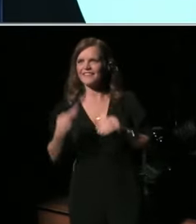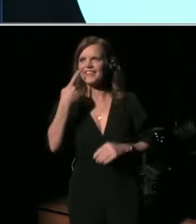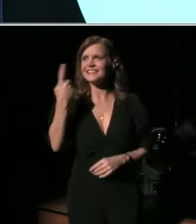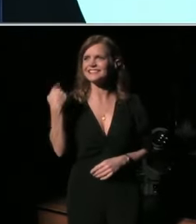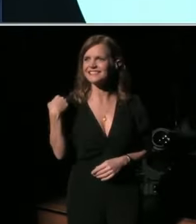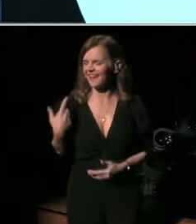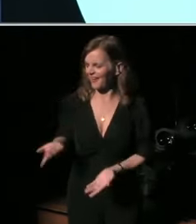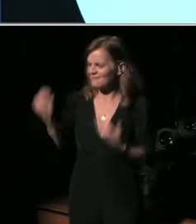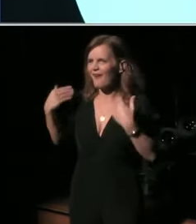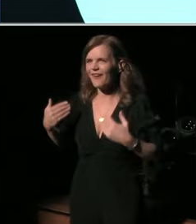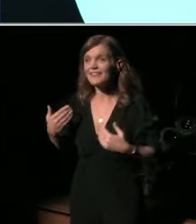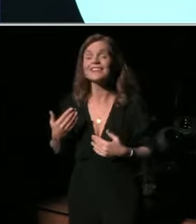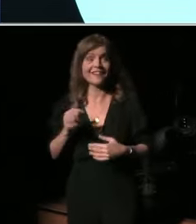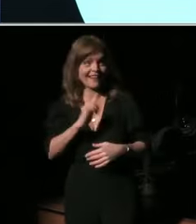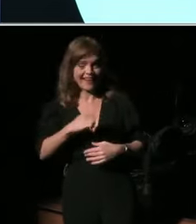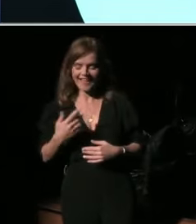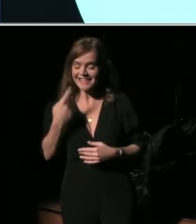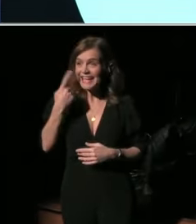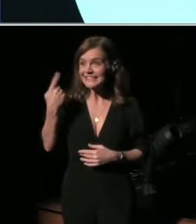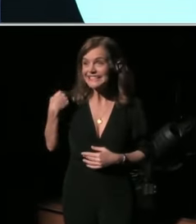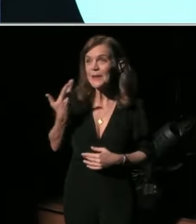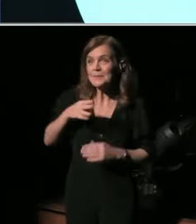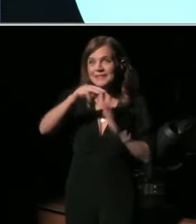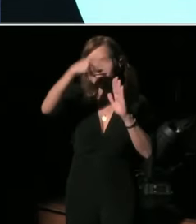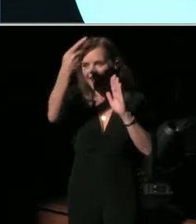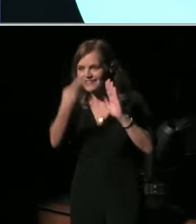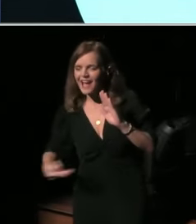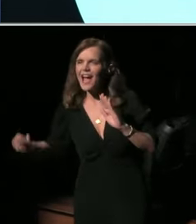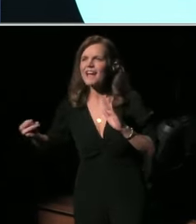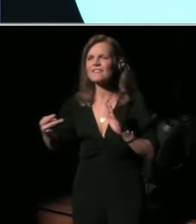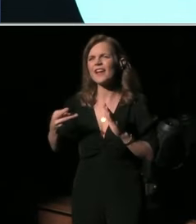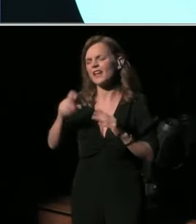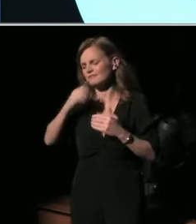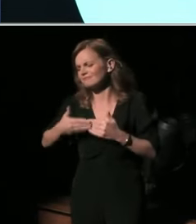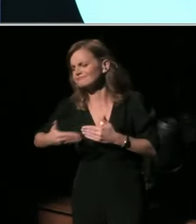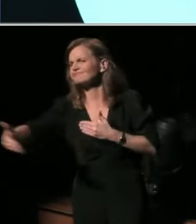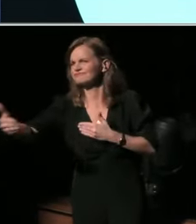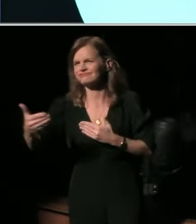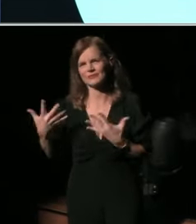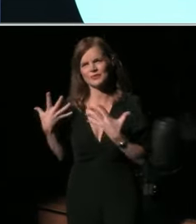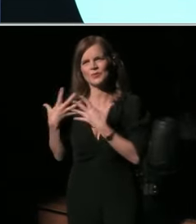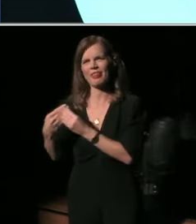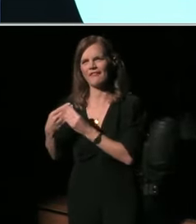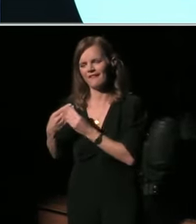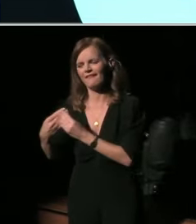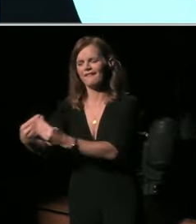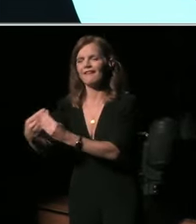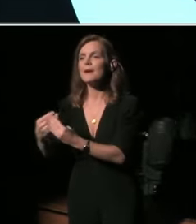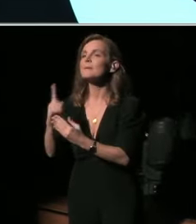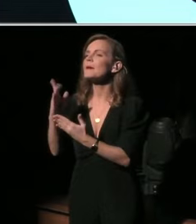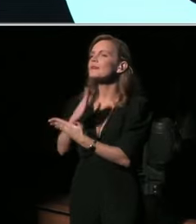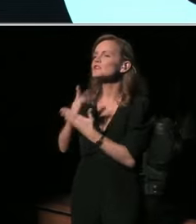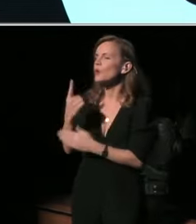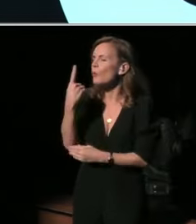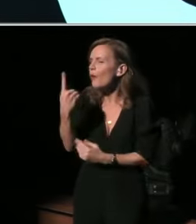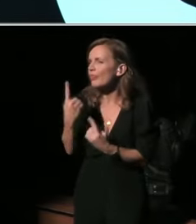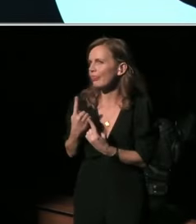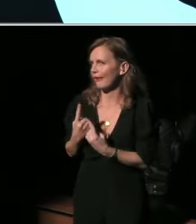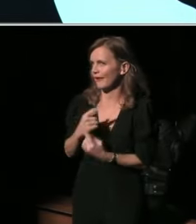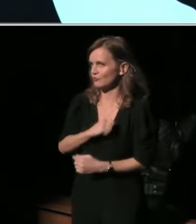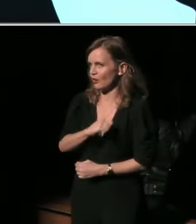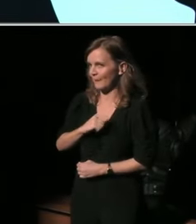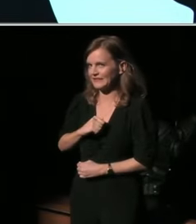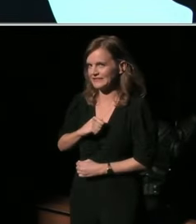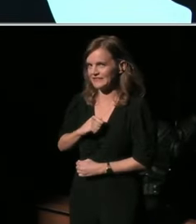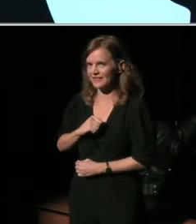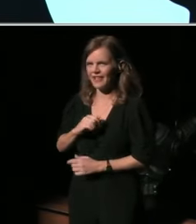come on. We went skydiving yesterday. And we're still gonna do way more things together. But let's make sure of one thing. Let's